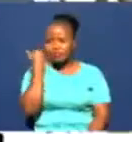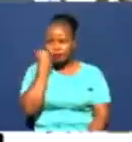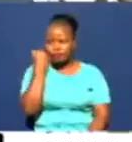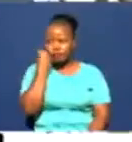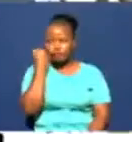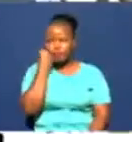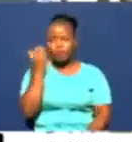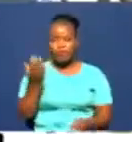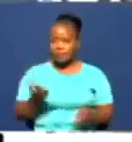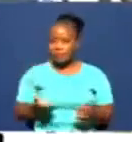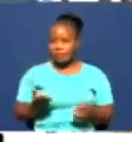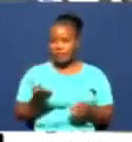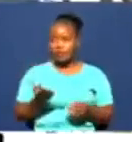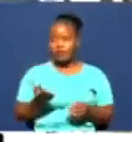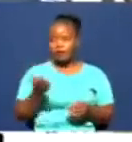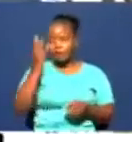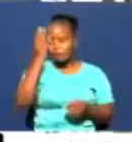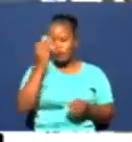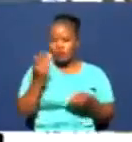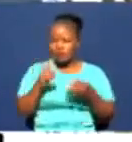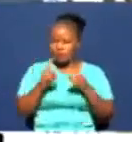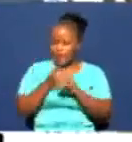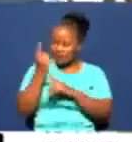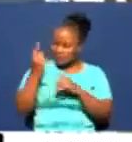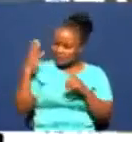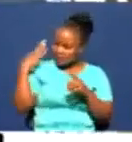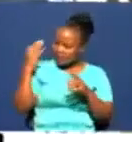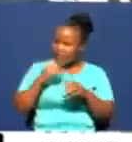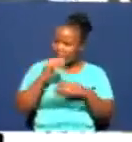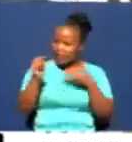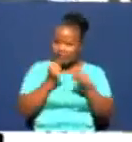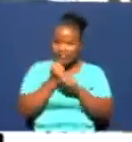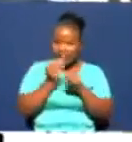of last year and this year,